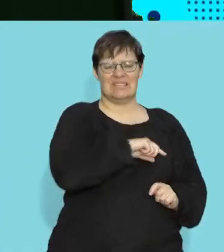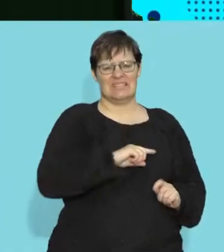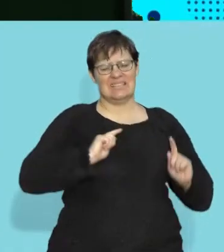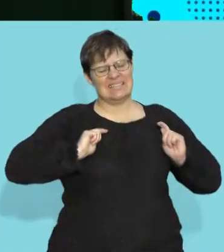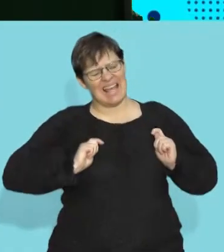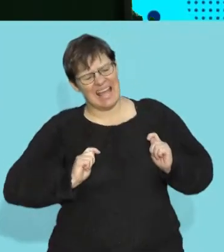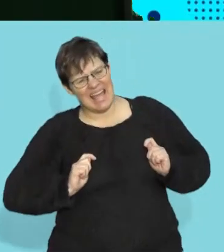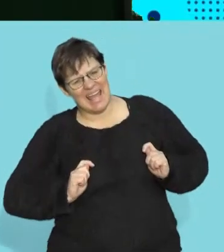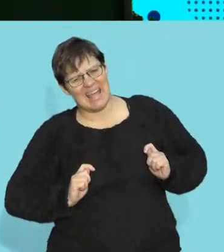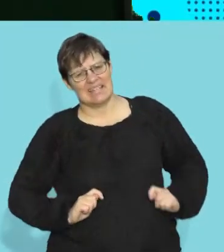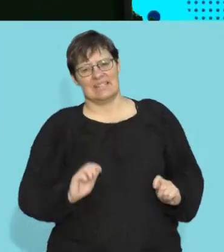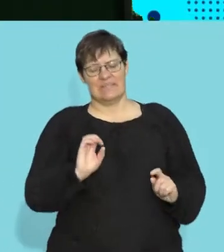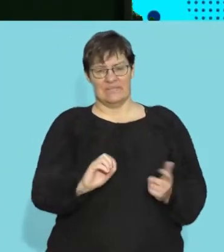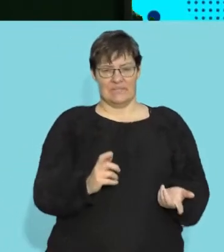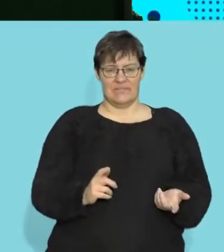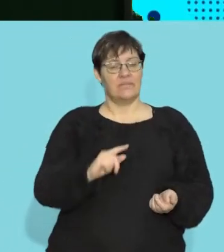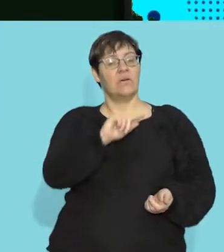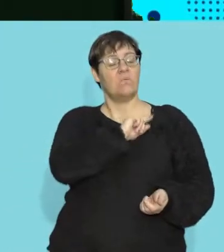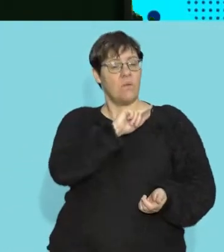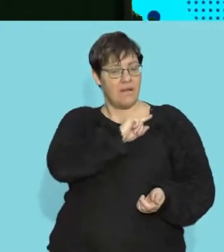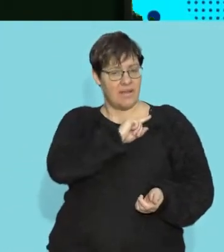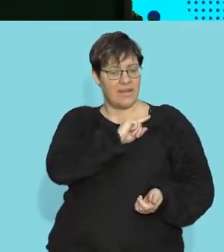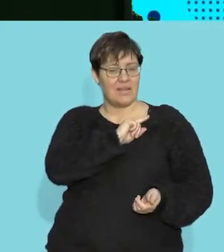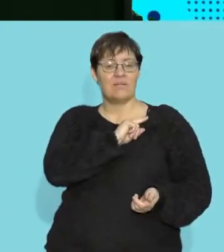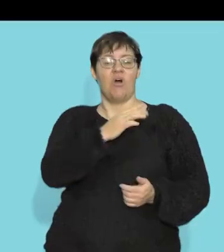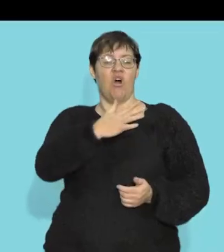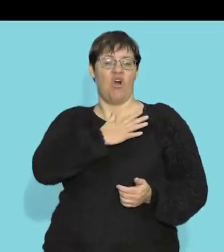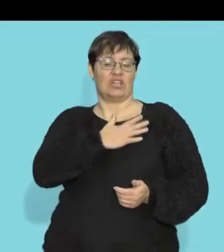and the reason being I'm not getting that oxygen in.